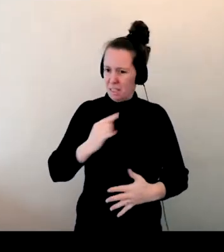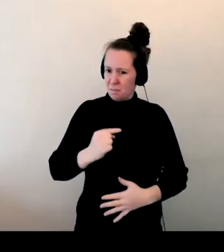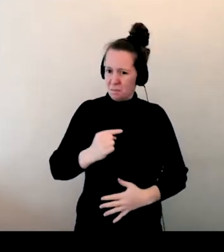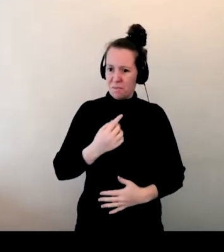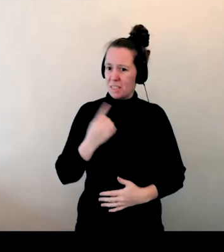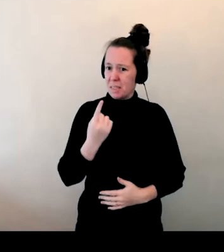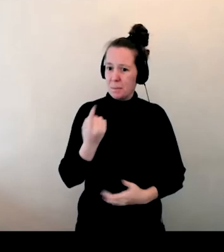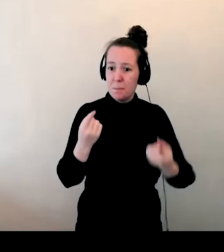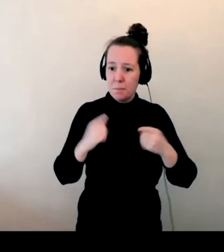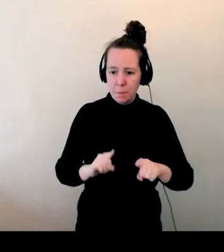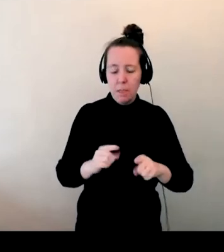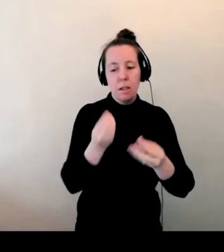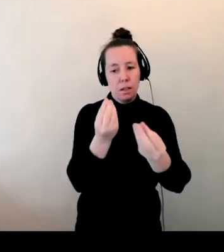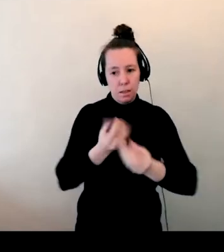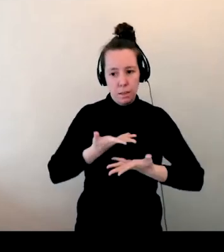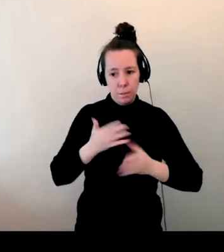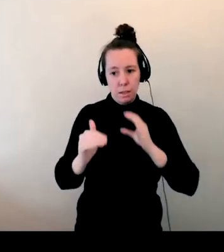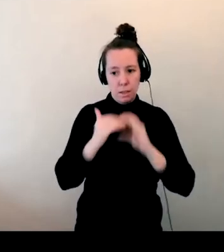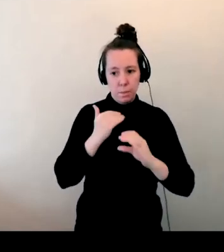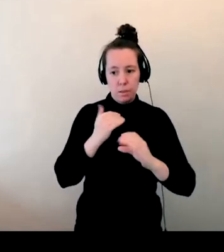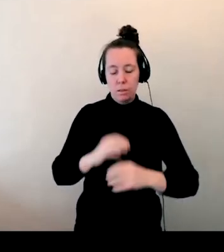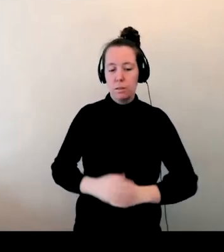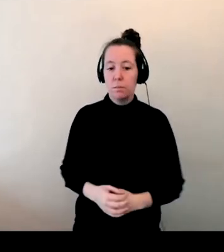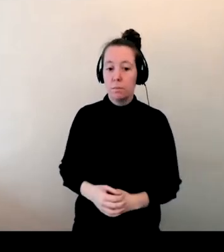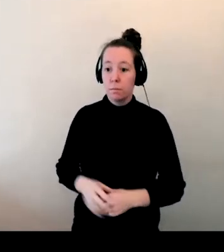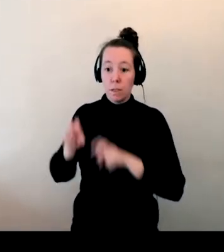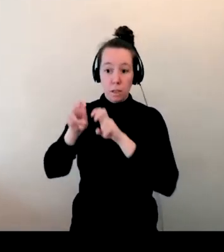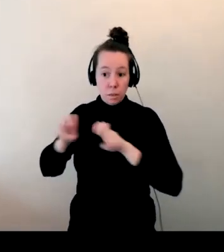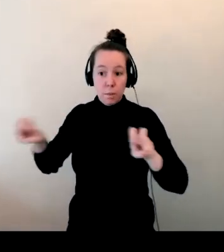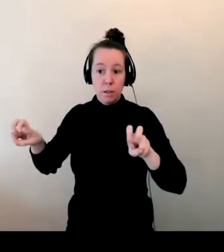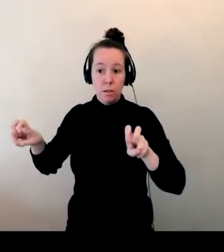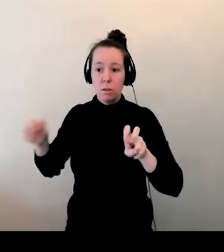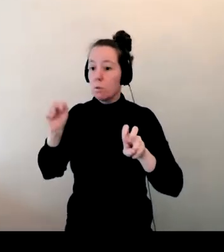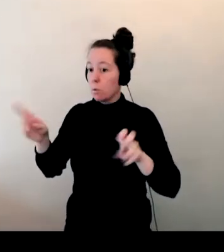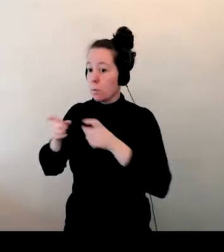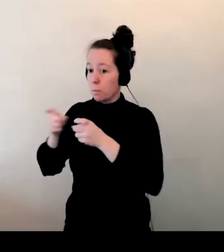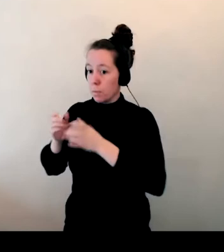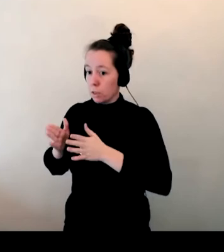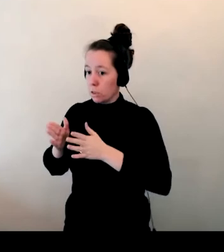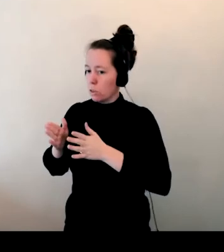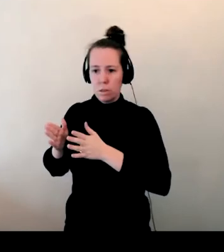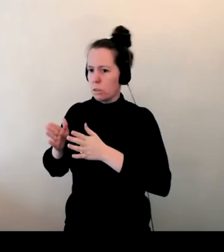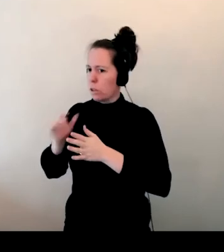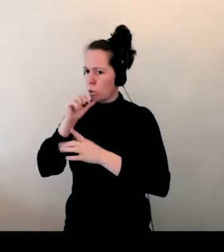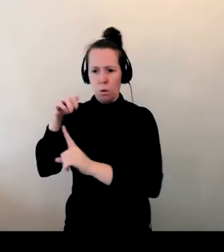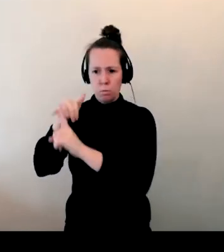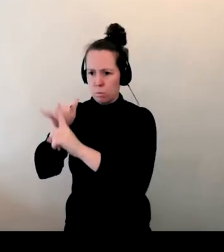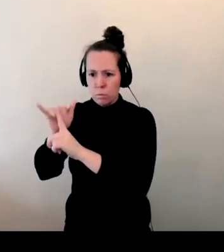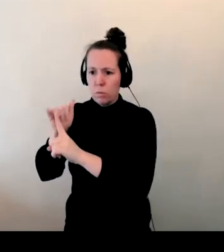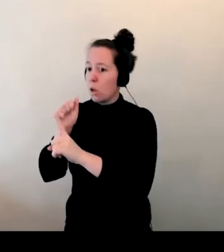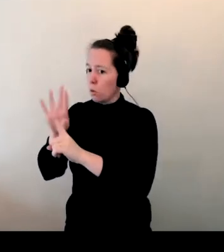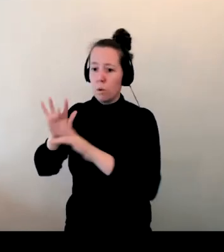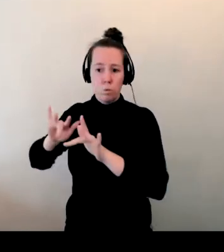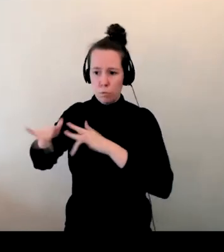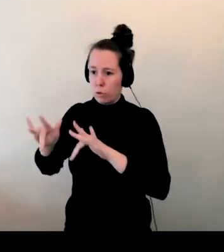techforum@booknetcanada.ca. Do not harass speakers, hosts, or attendees, or record these sessions. We